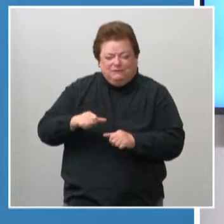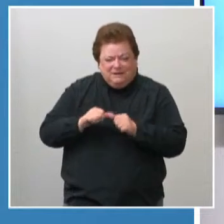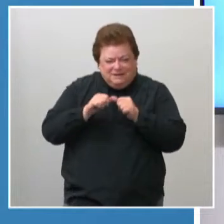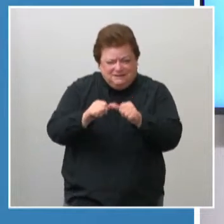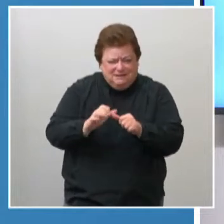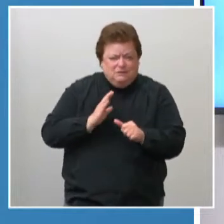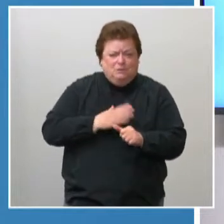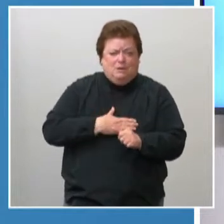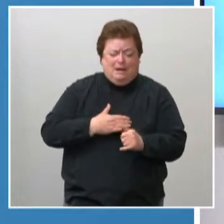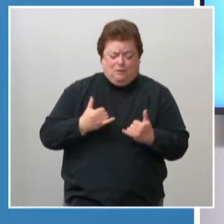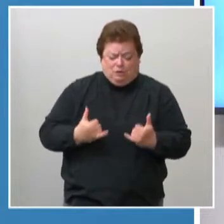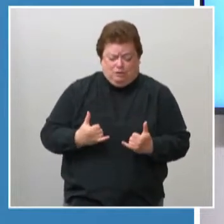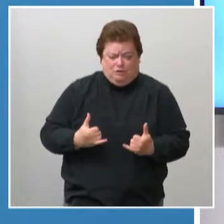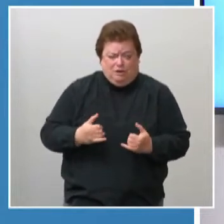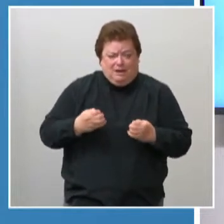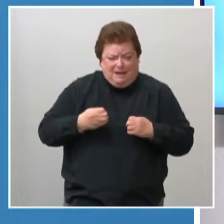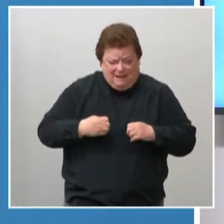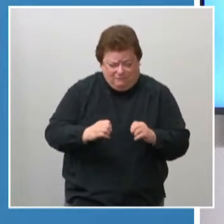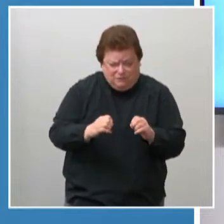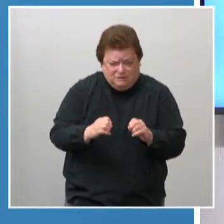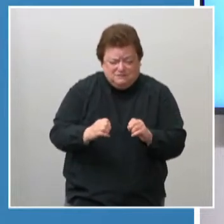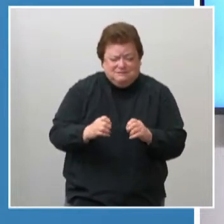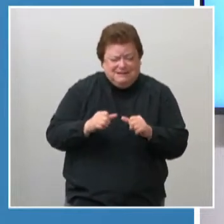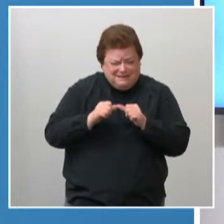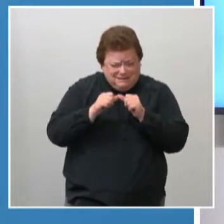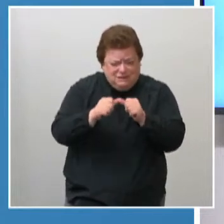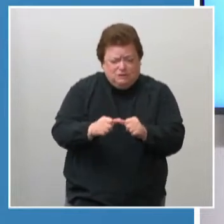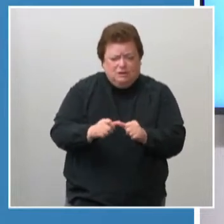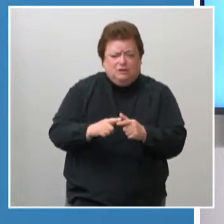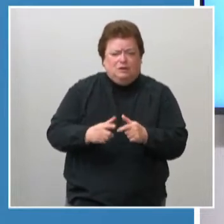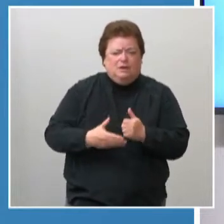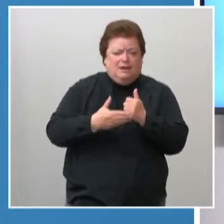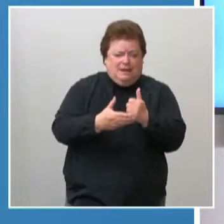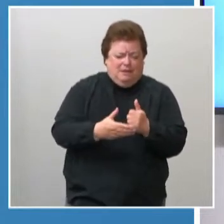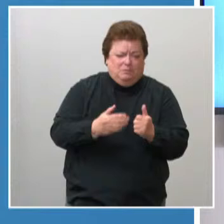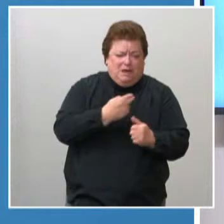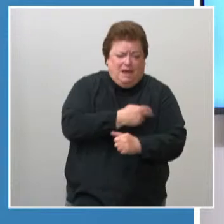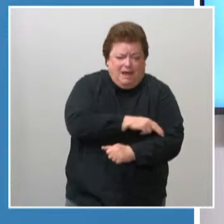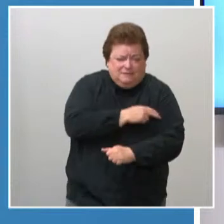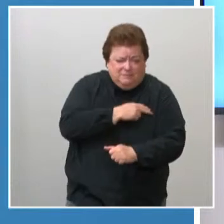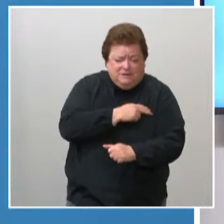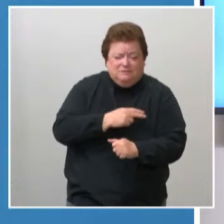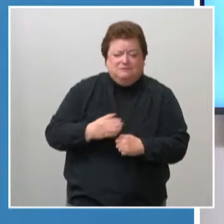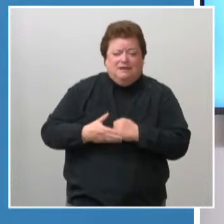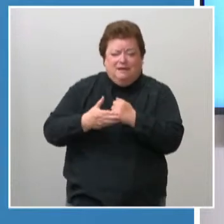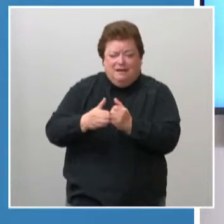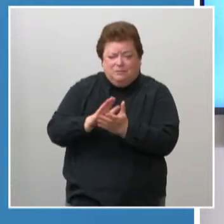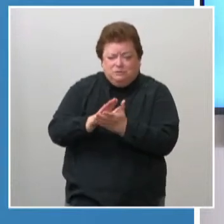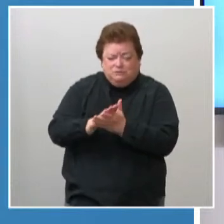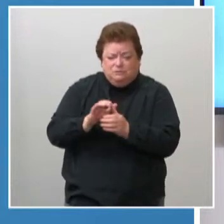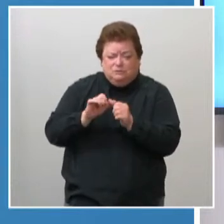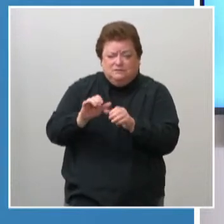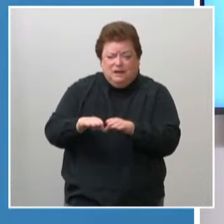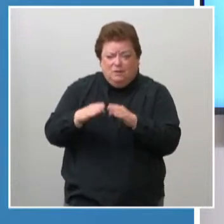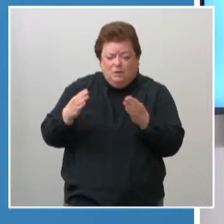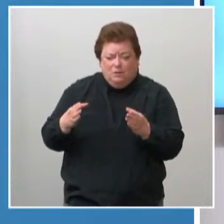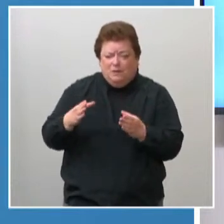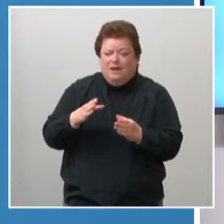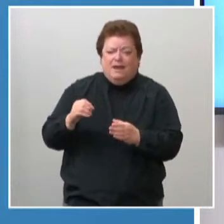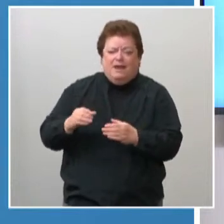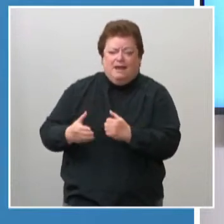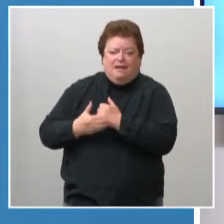efforts to help preserve access to our hospitals and healthcare, keep schools open, and reduce disruption in